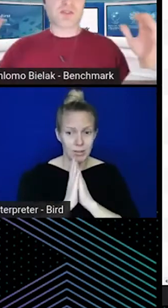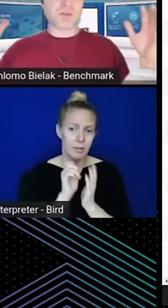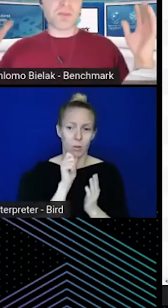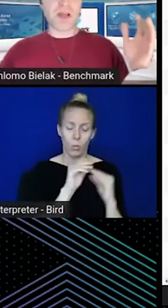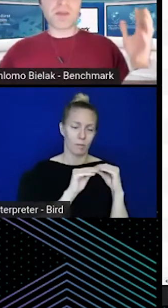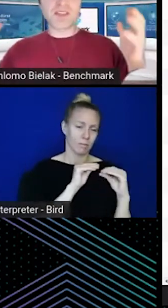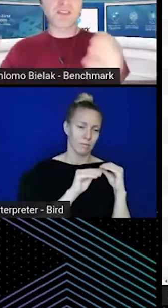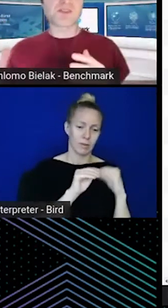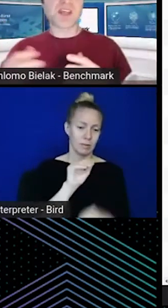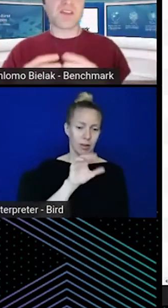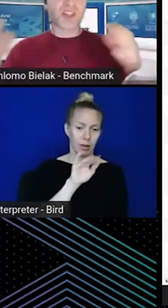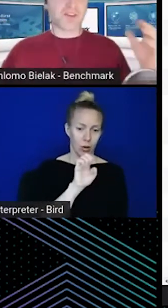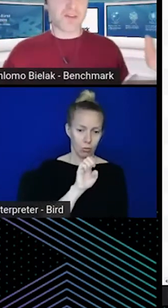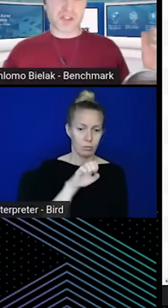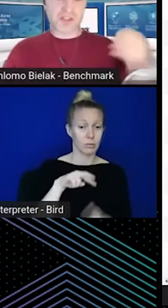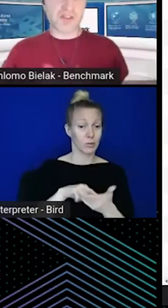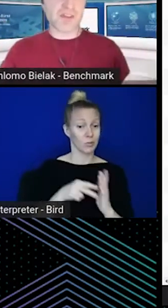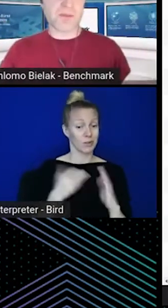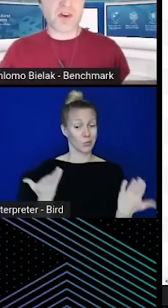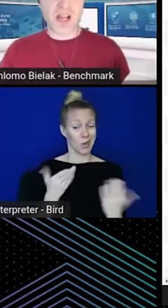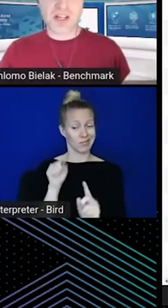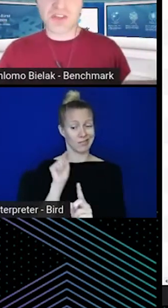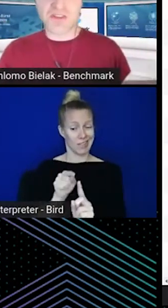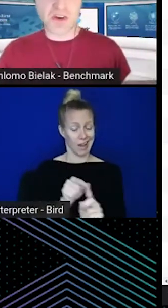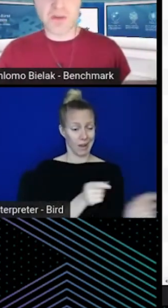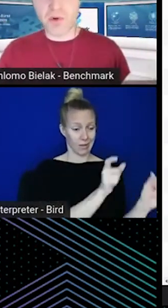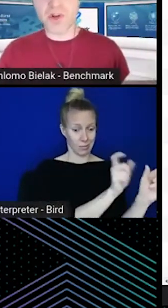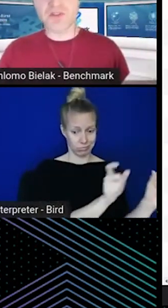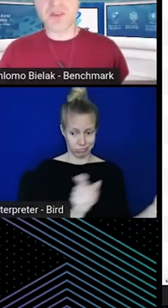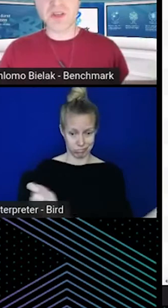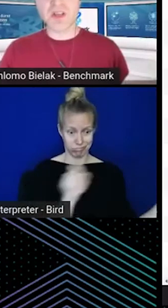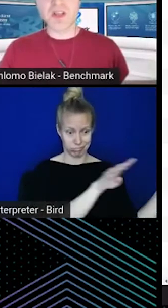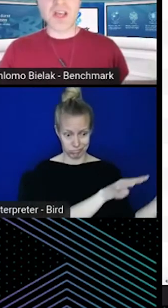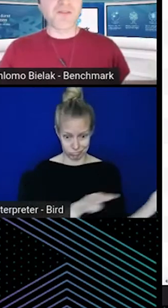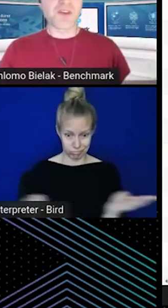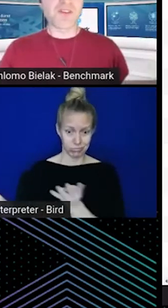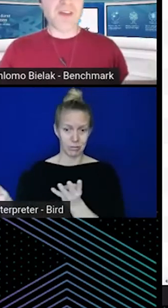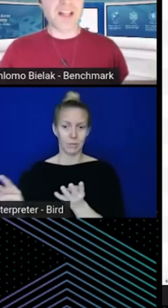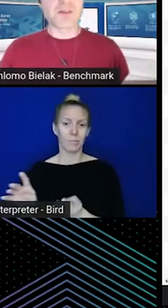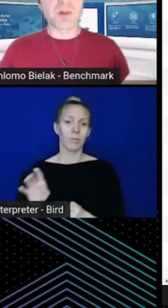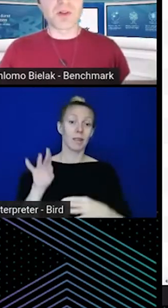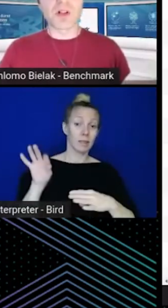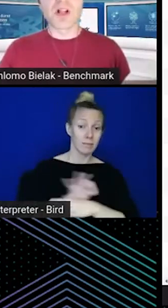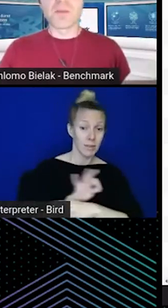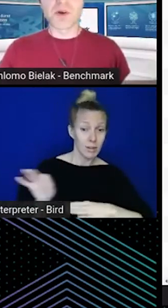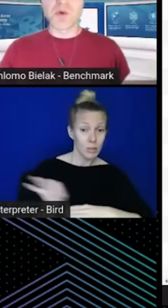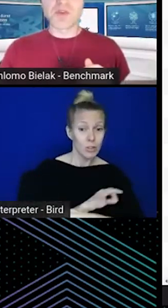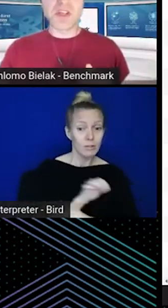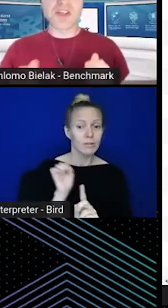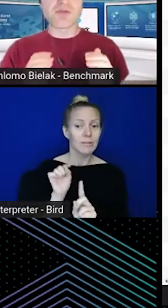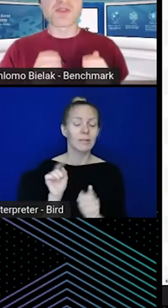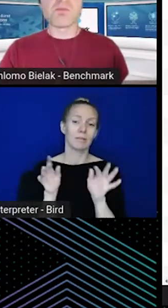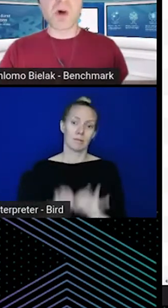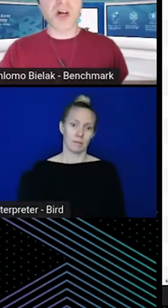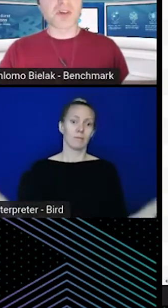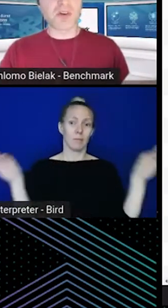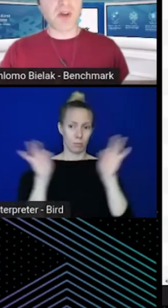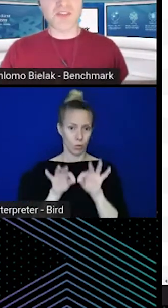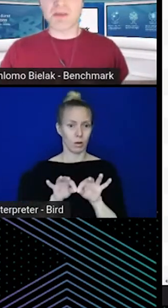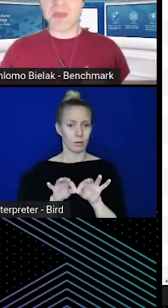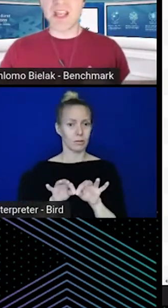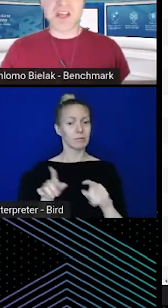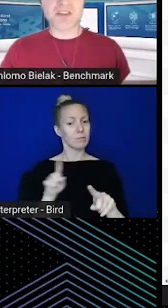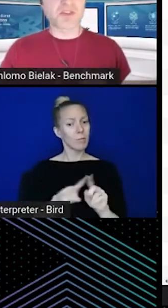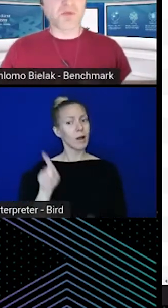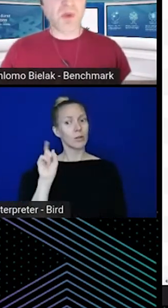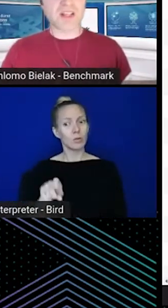is the pipelines themselves and the functions of them are actually very important and very valuable. But what you need to do is modularize